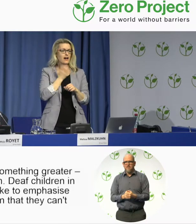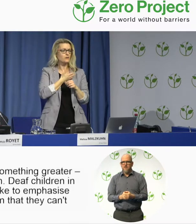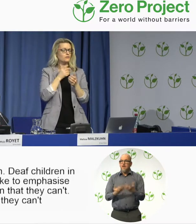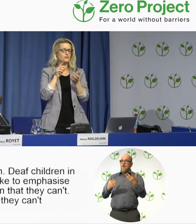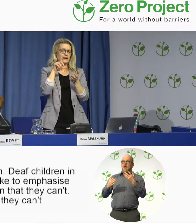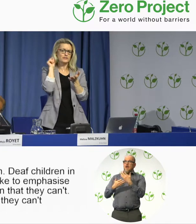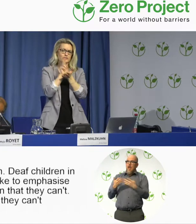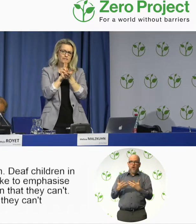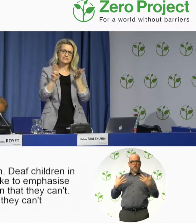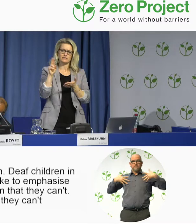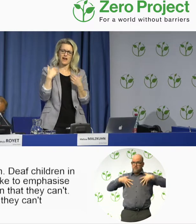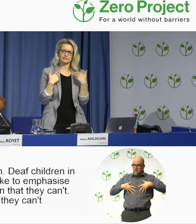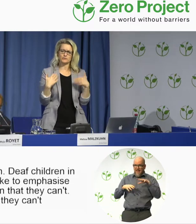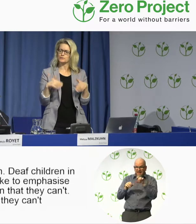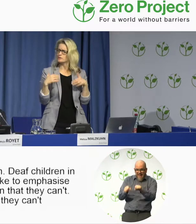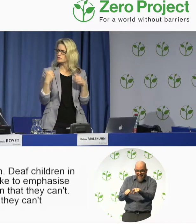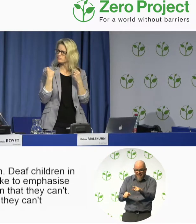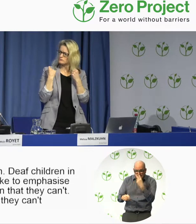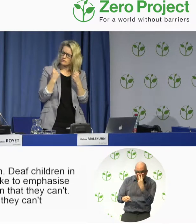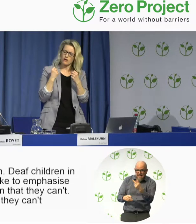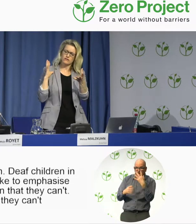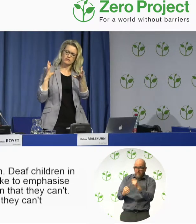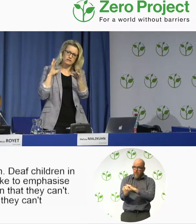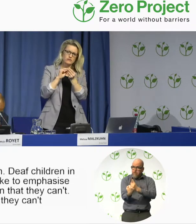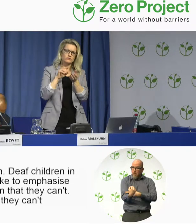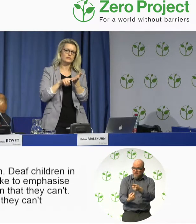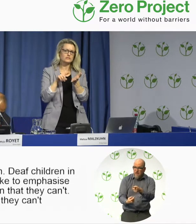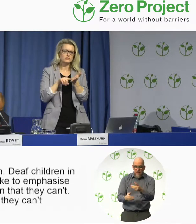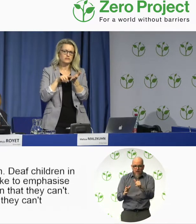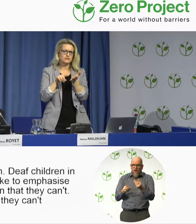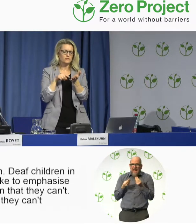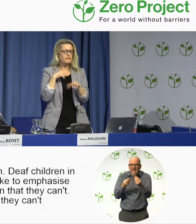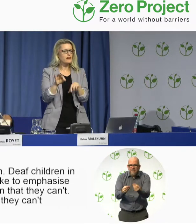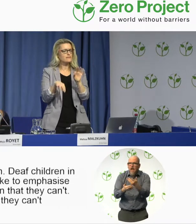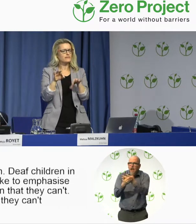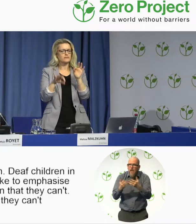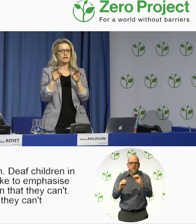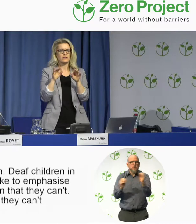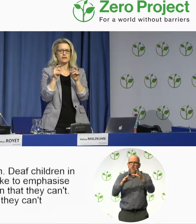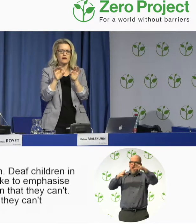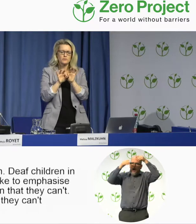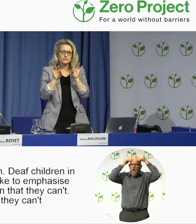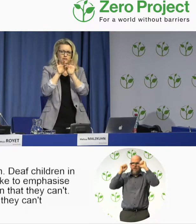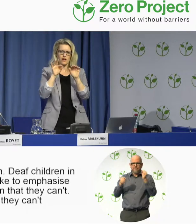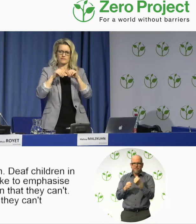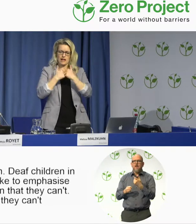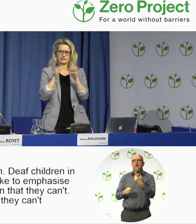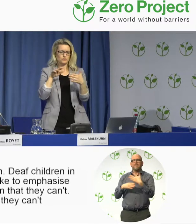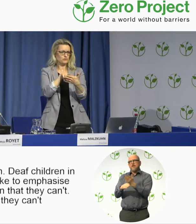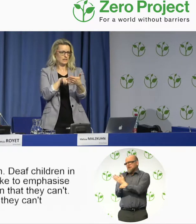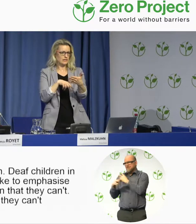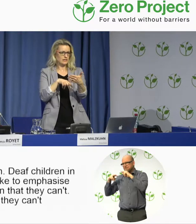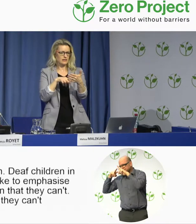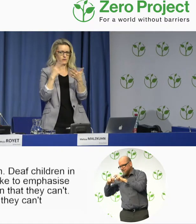The issue is not that they are unable. At Gallaudet University, we have a rich history of research